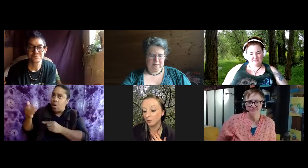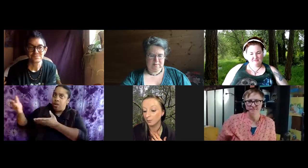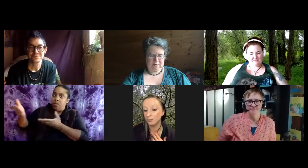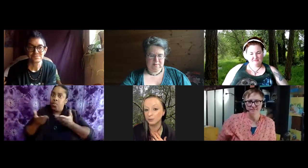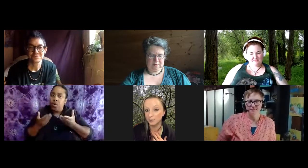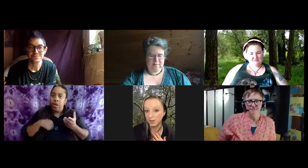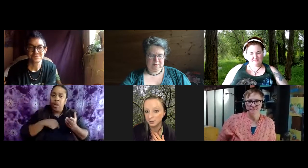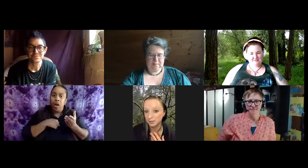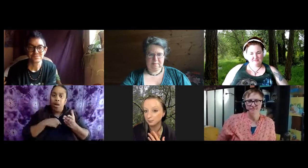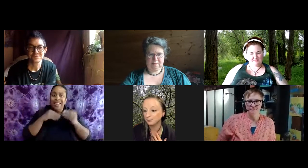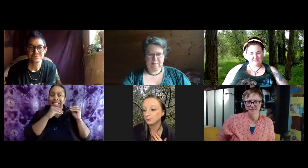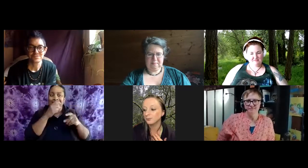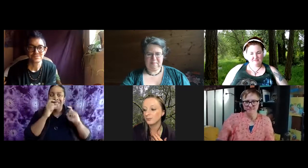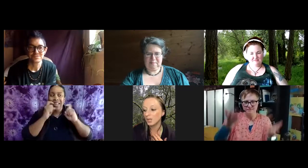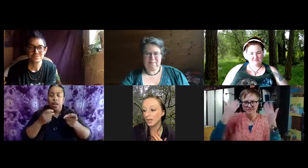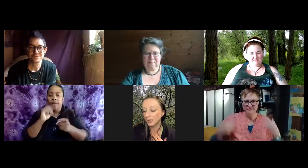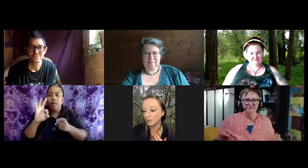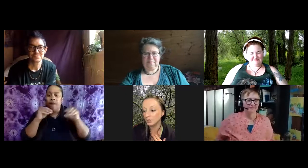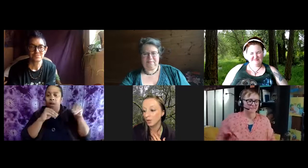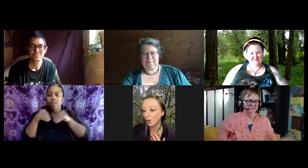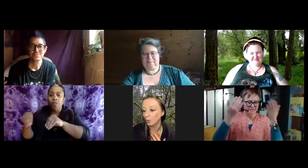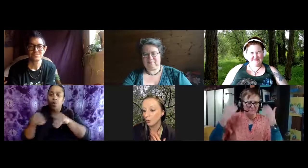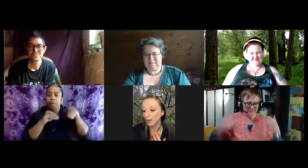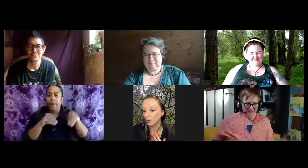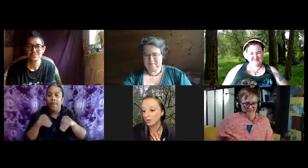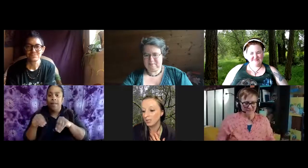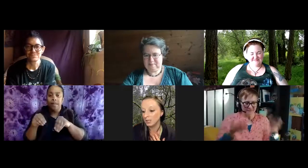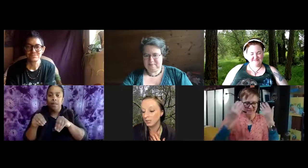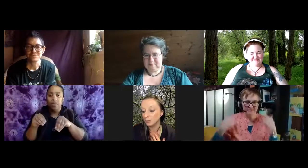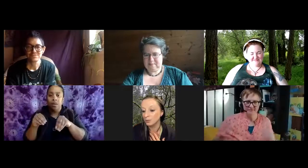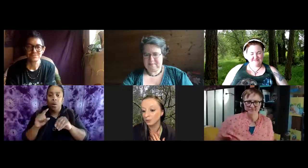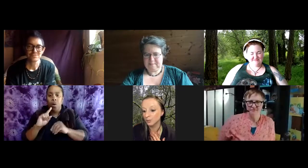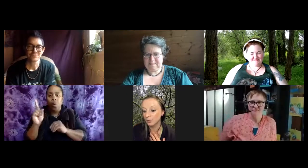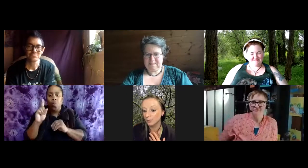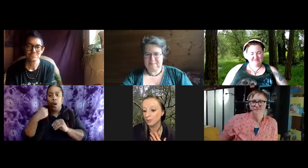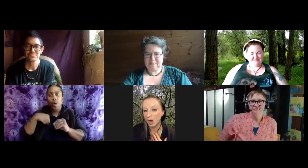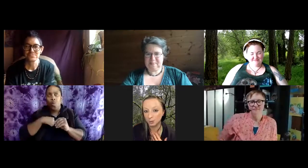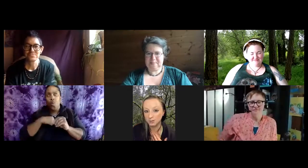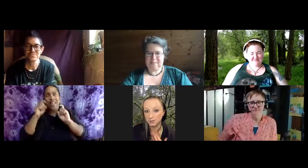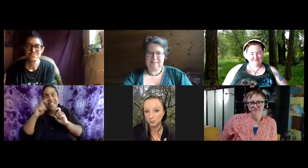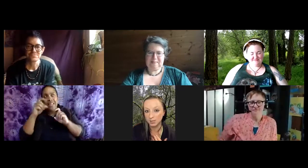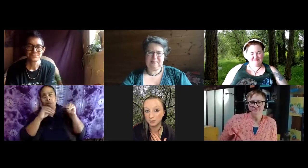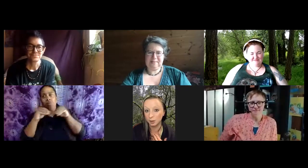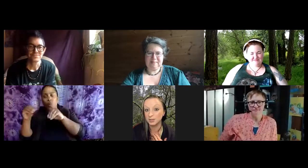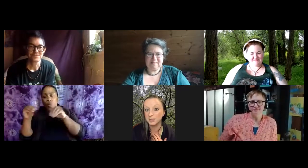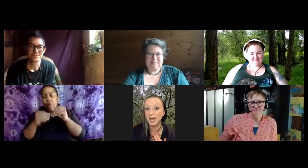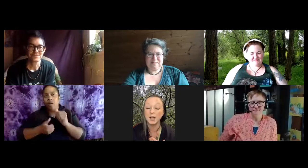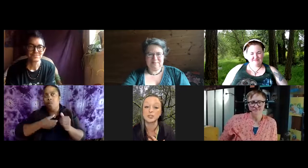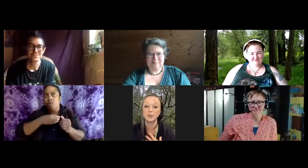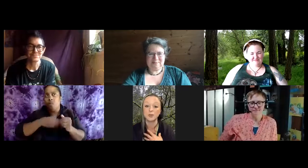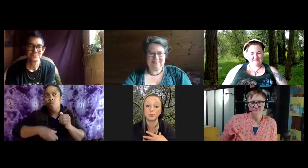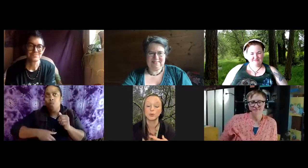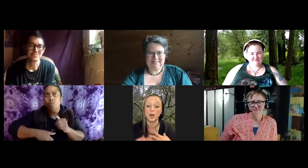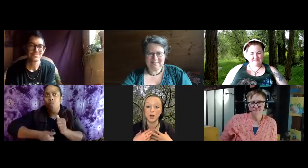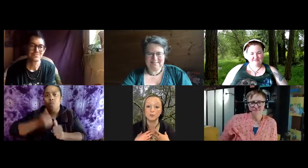of movement. And where we need movement the most, I'm being told, is